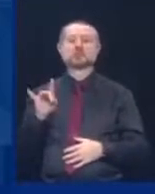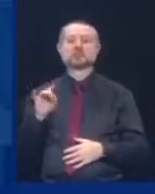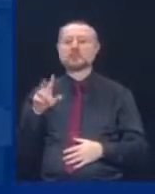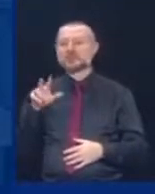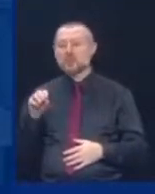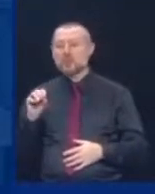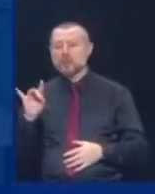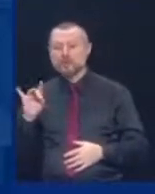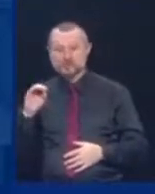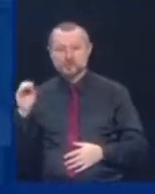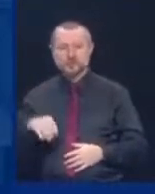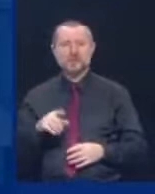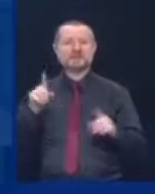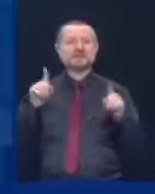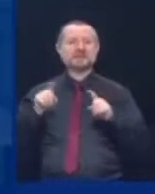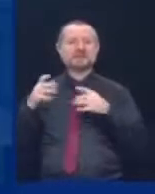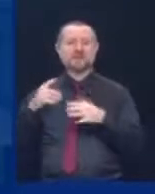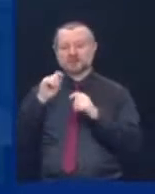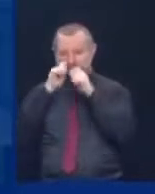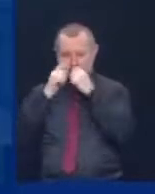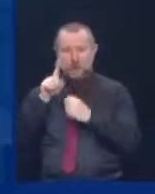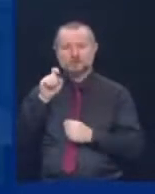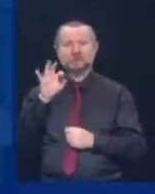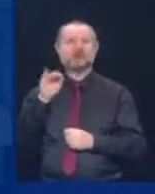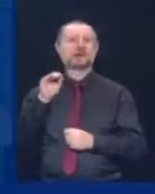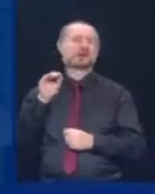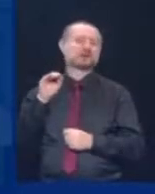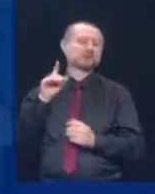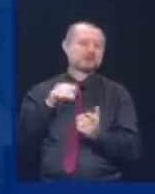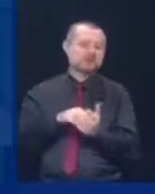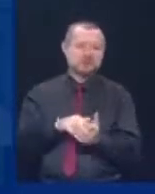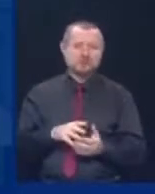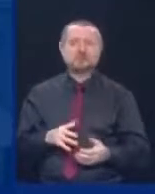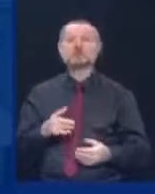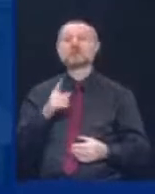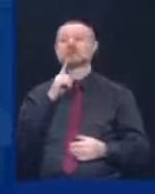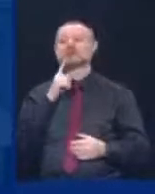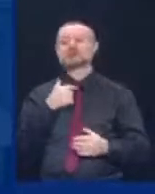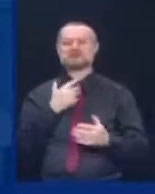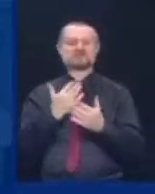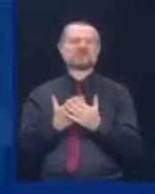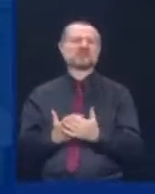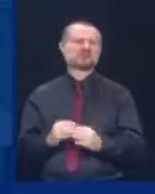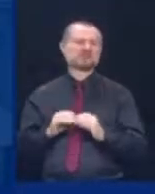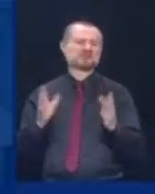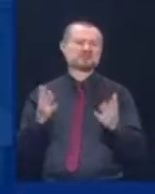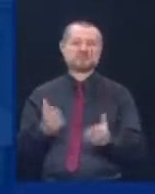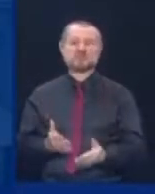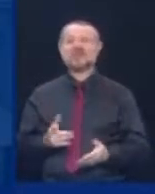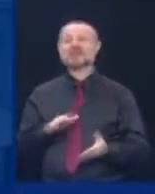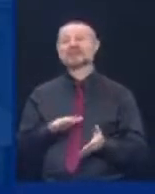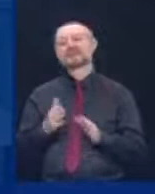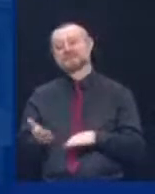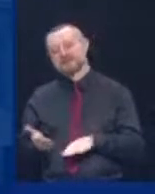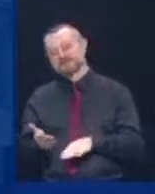more than any state in the nation, so our data is more solid. 33 people passed away.